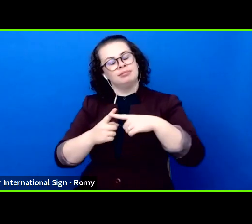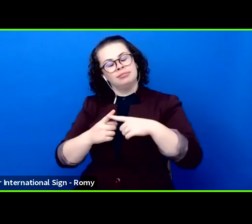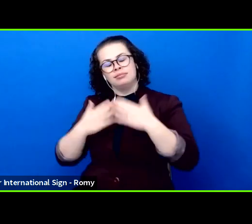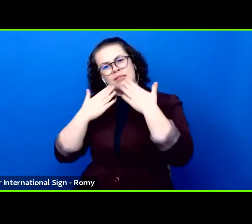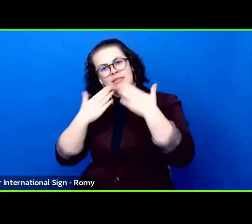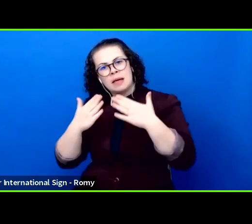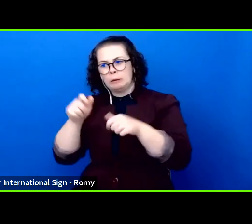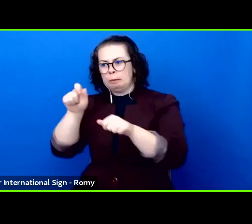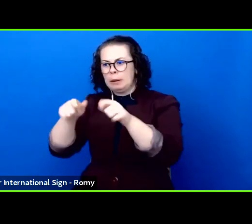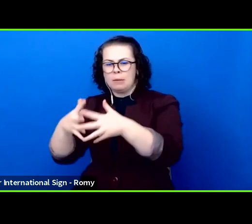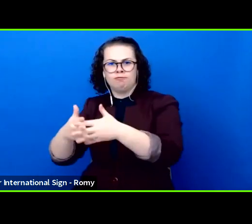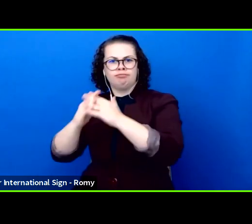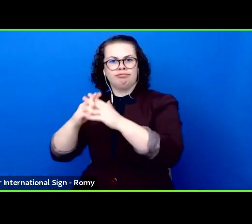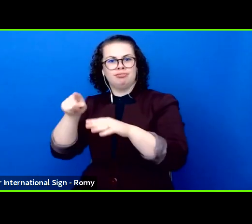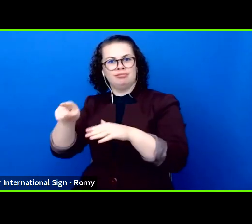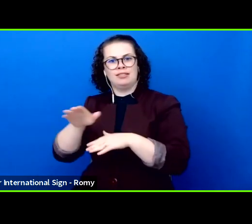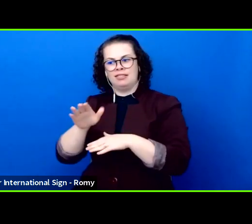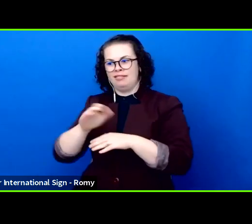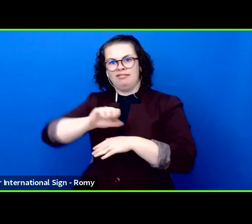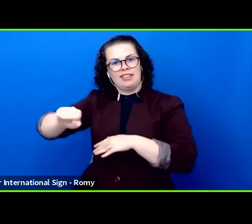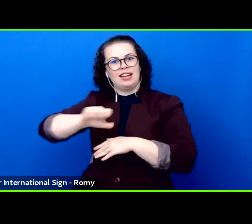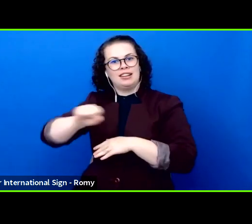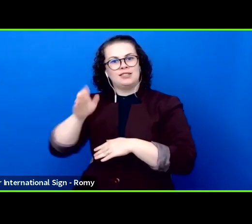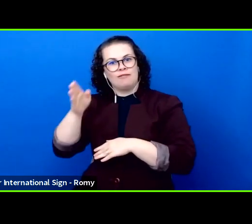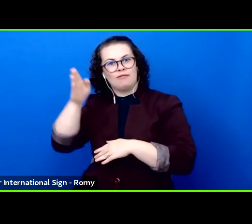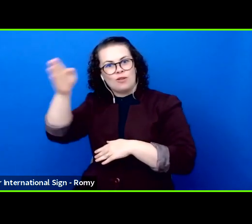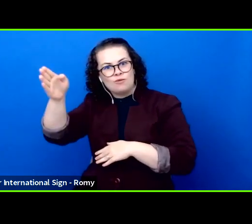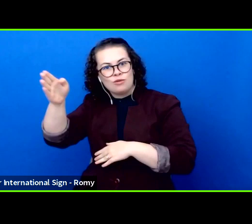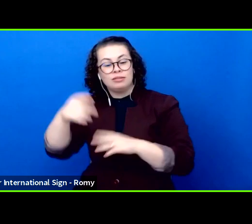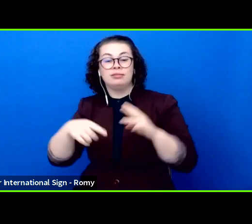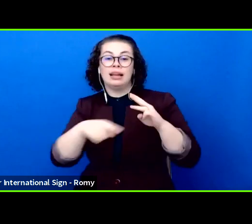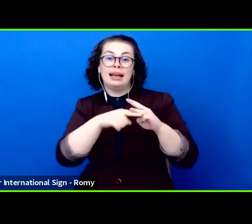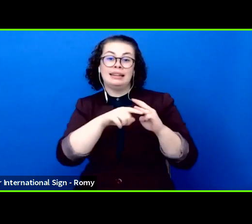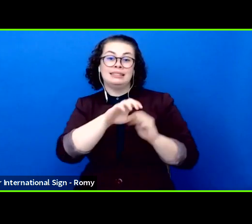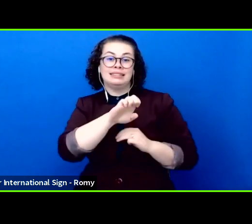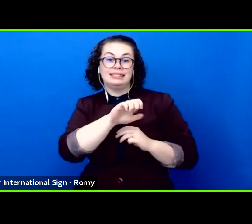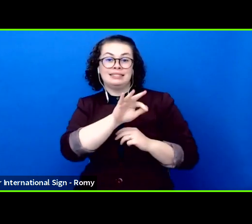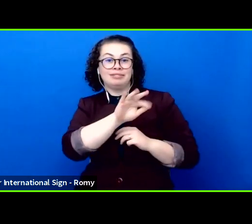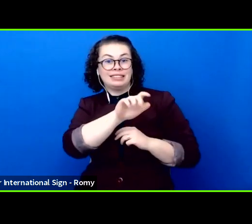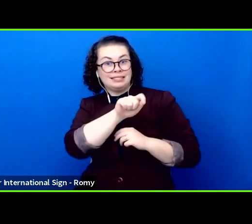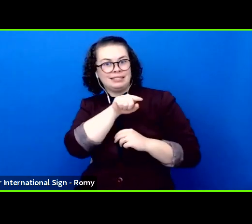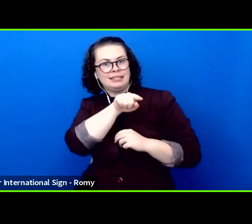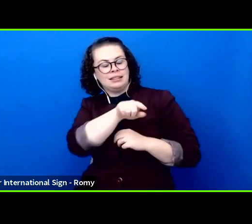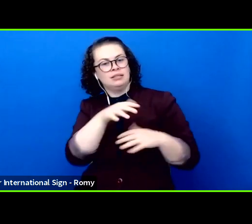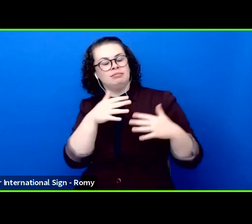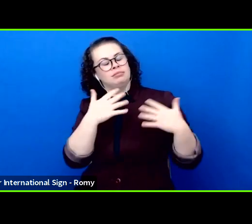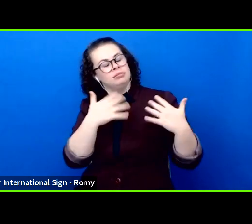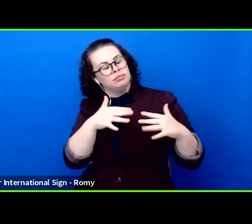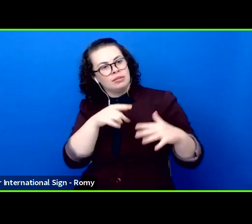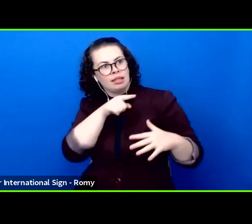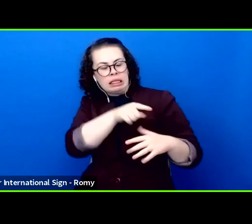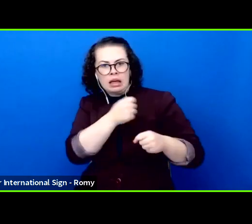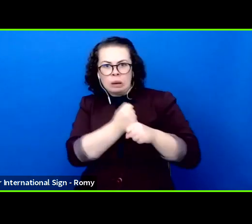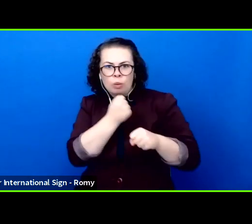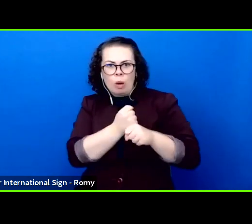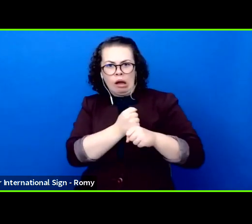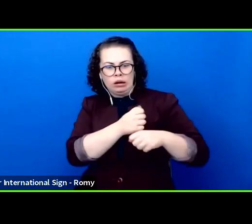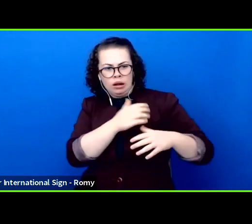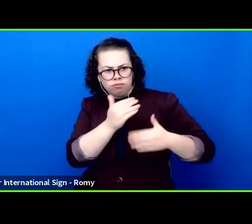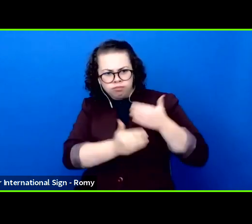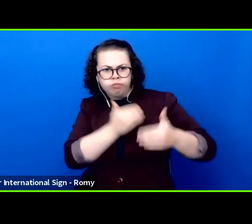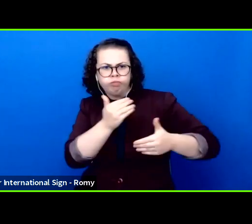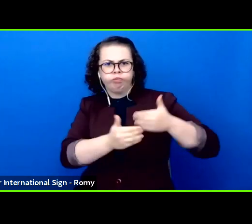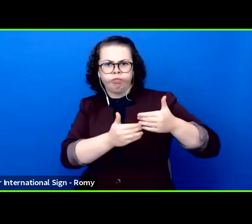Heidi Wiley and her team of the ETC for the conference, for the intensive preparatory work and the good